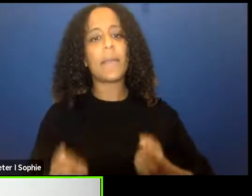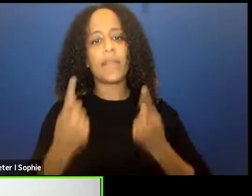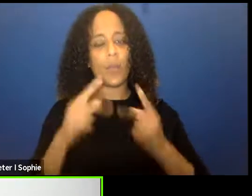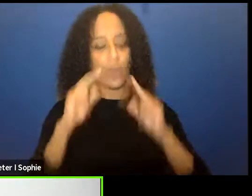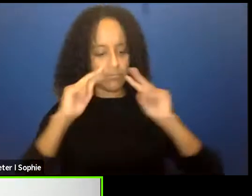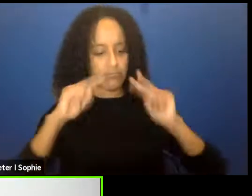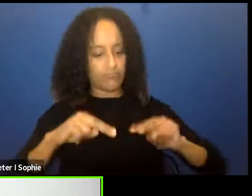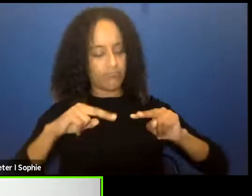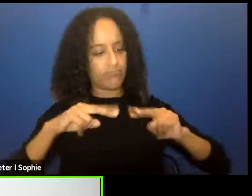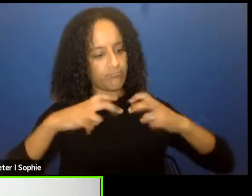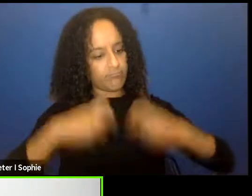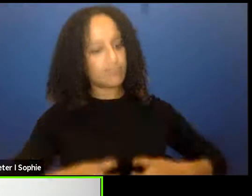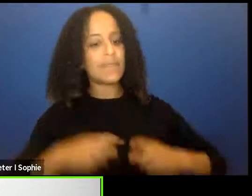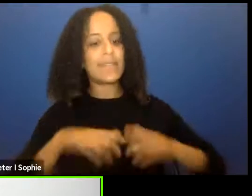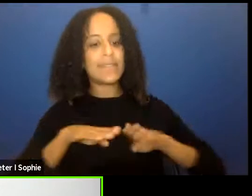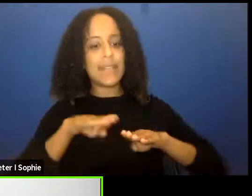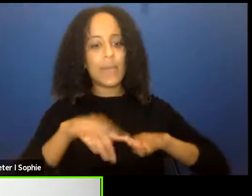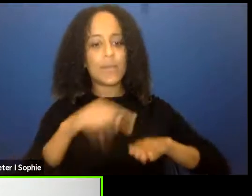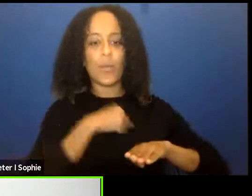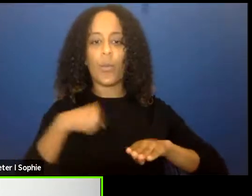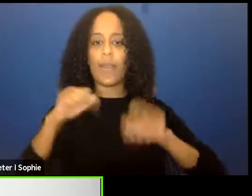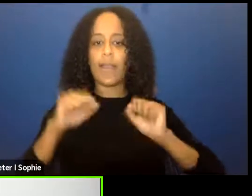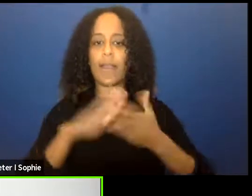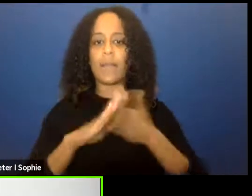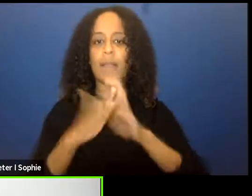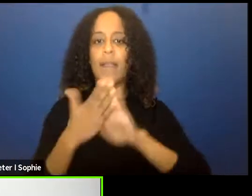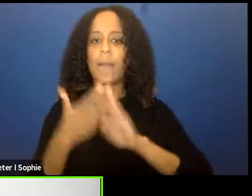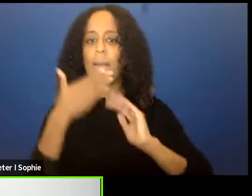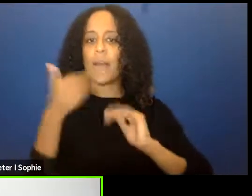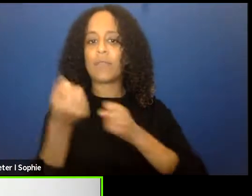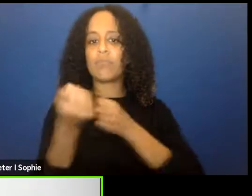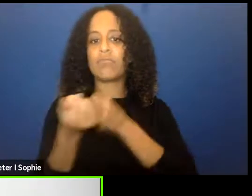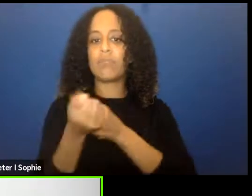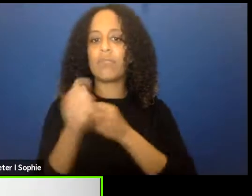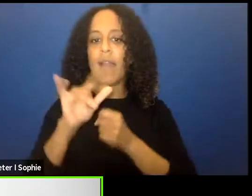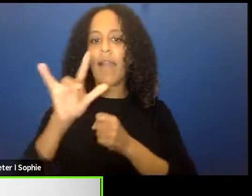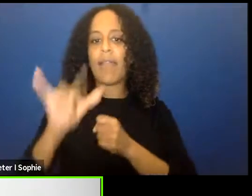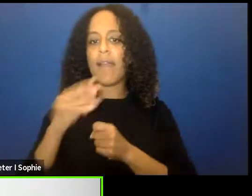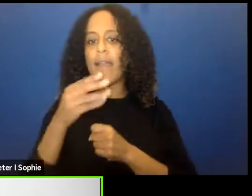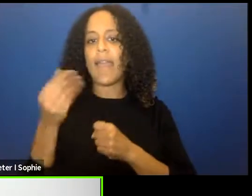actionable steps that we can all take to be better allies and better advocates for each other.